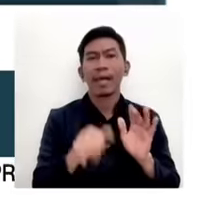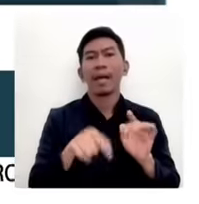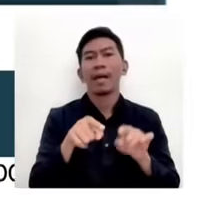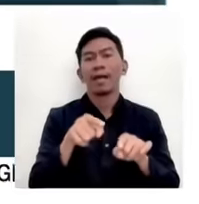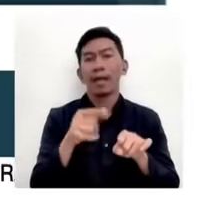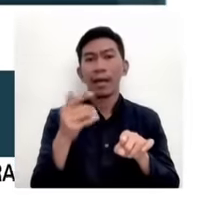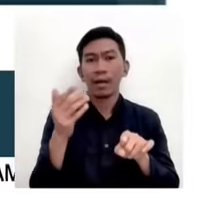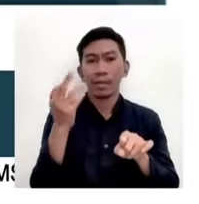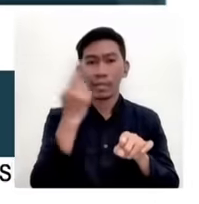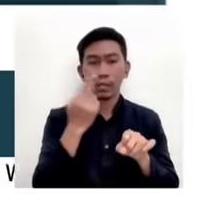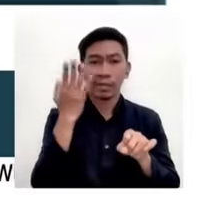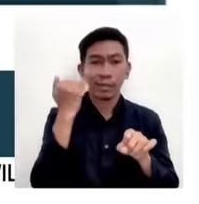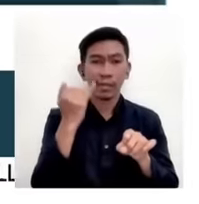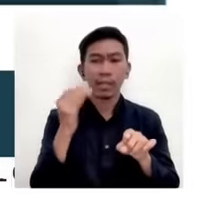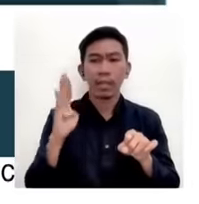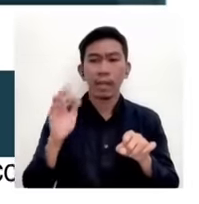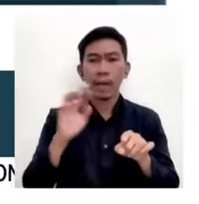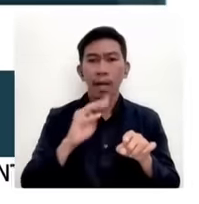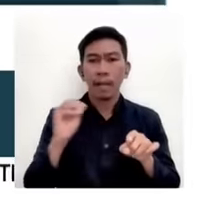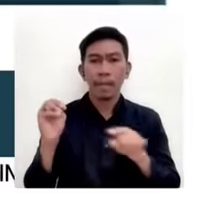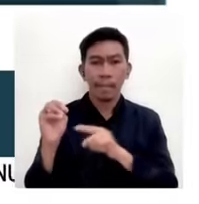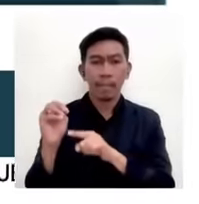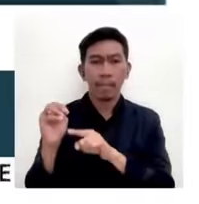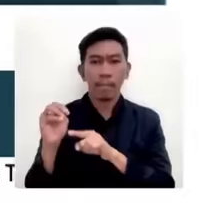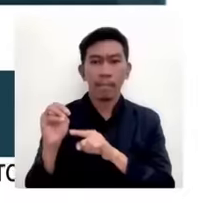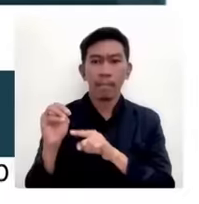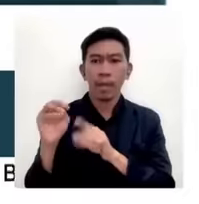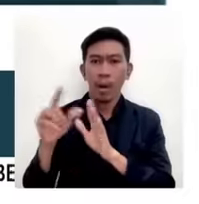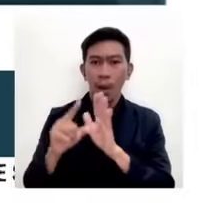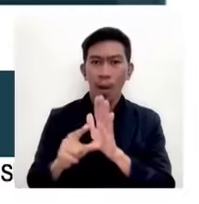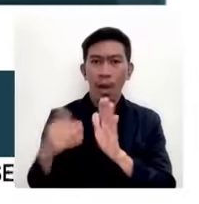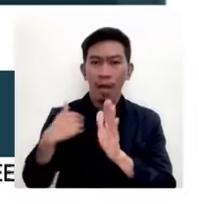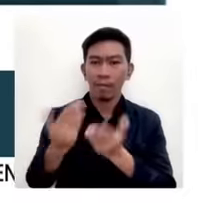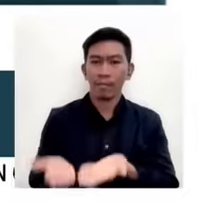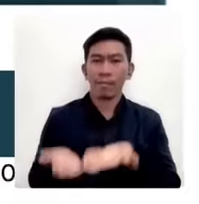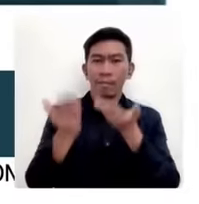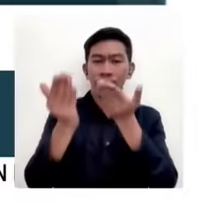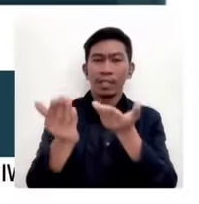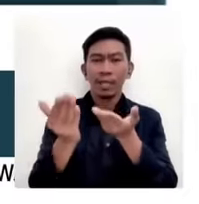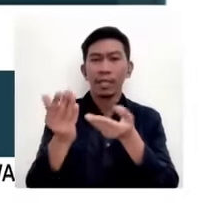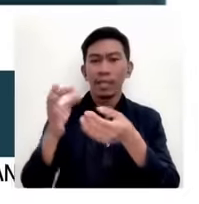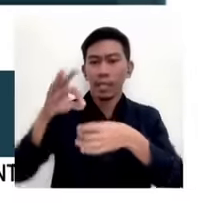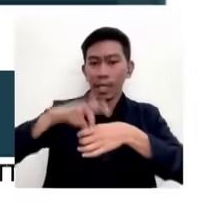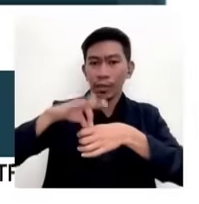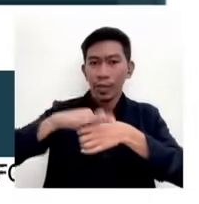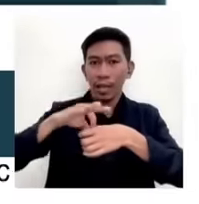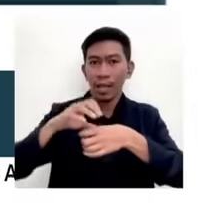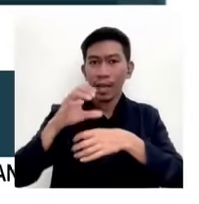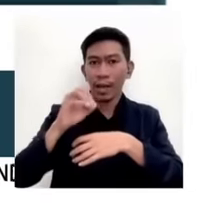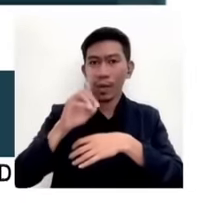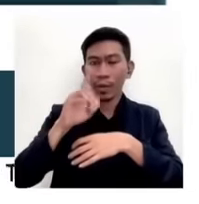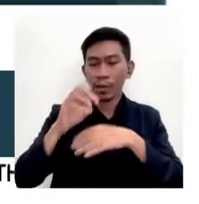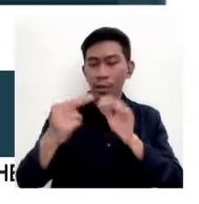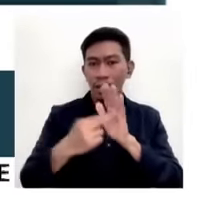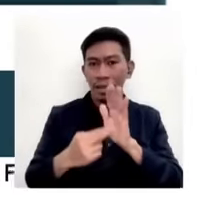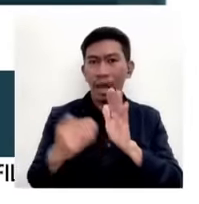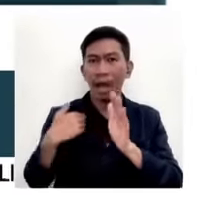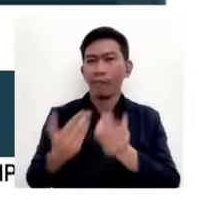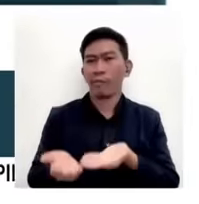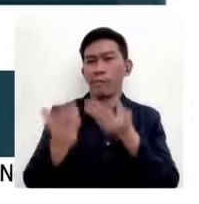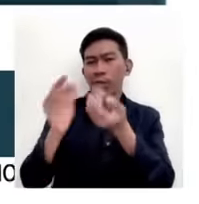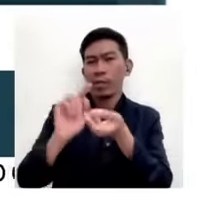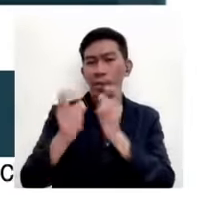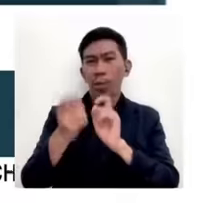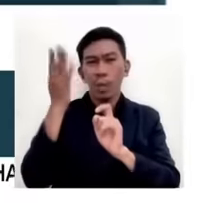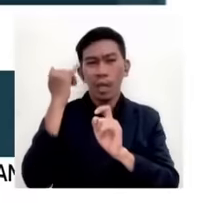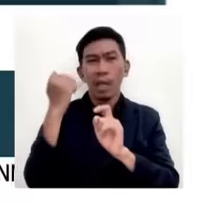Bangsamoro Organic Law. Even now, may petition na ho sa Bangsamoro Electoral Code because nakikita nila may mga